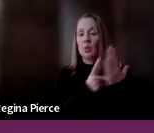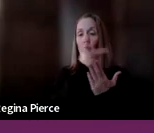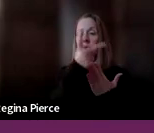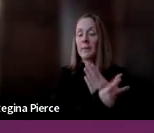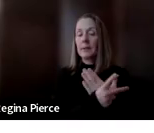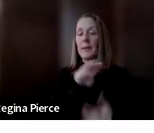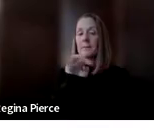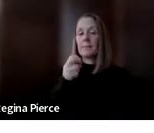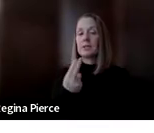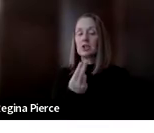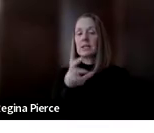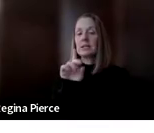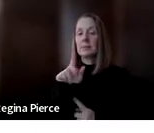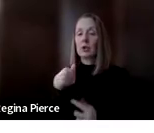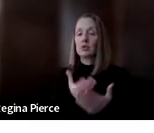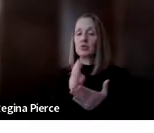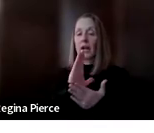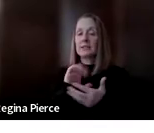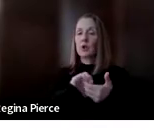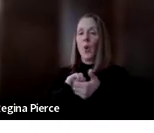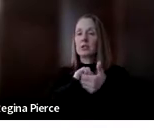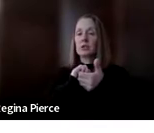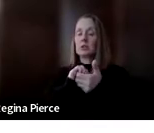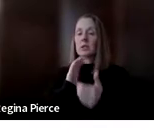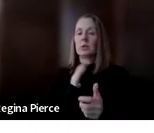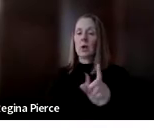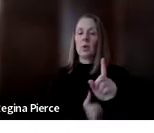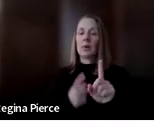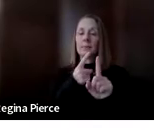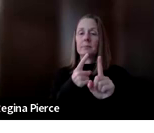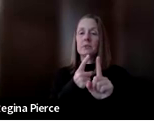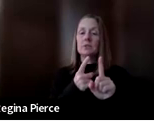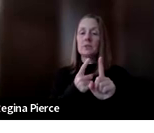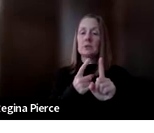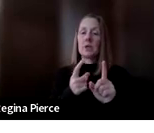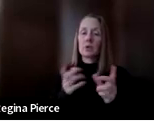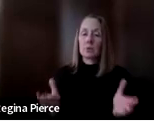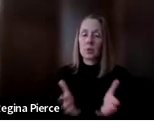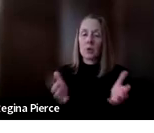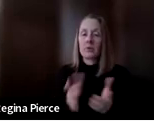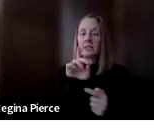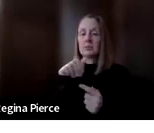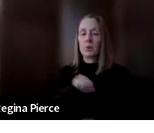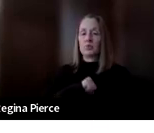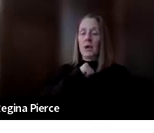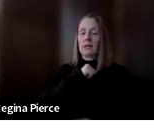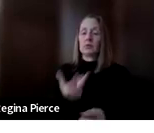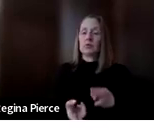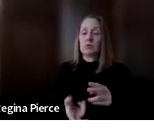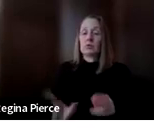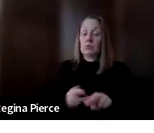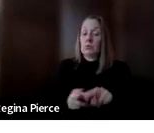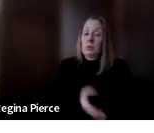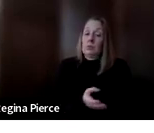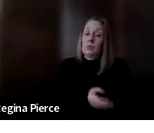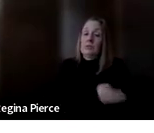disability rights coalition um our mission is to cultivate disability pride and strengthen the disability movement by recognizing disability